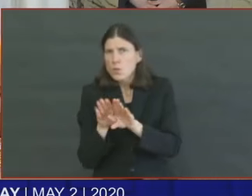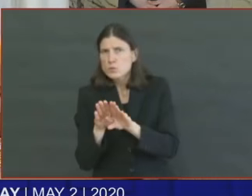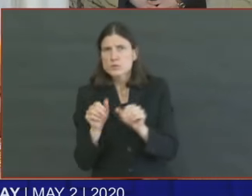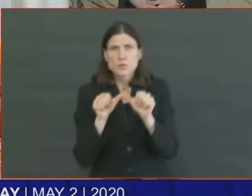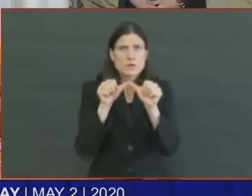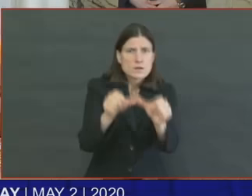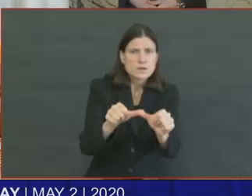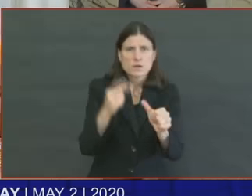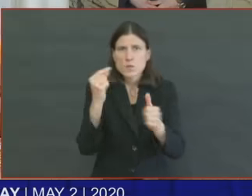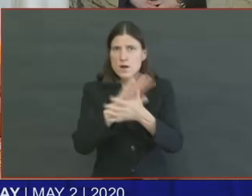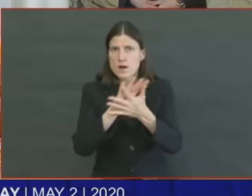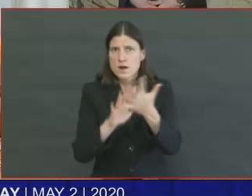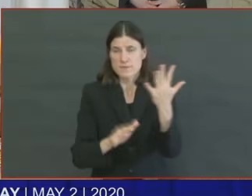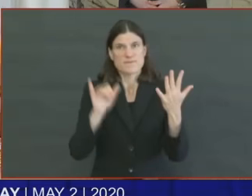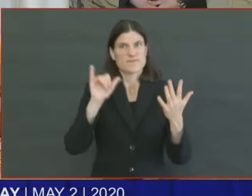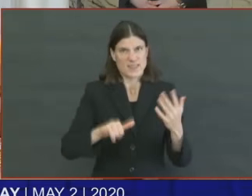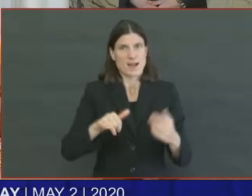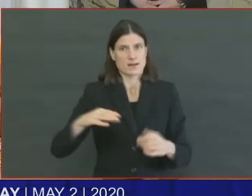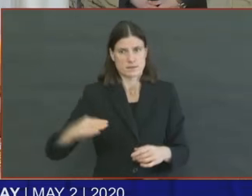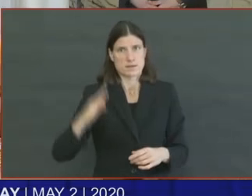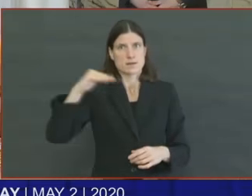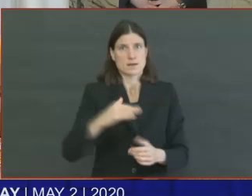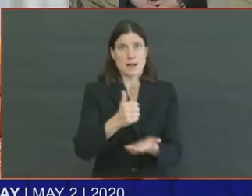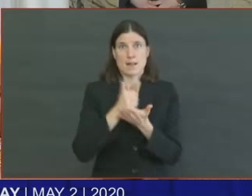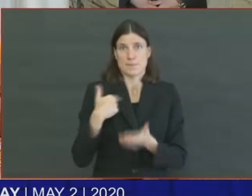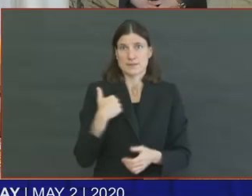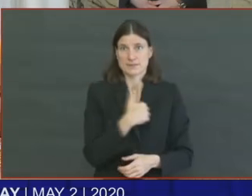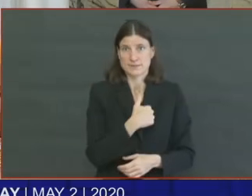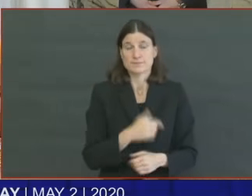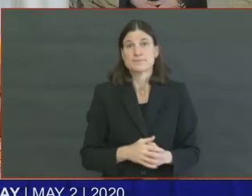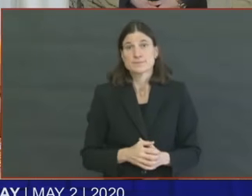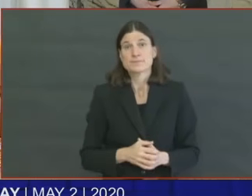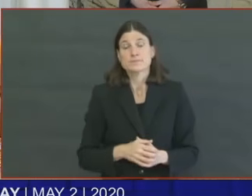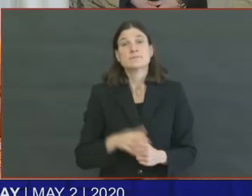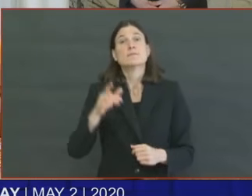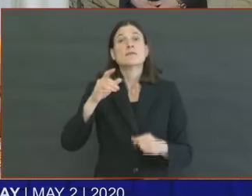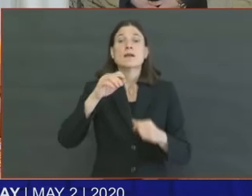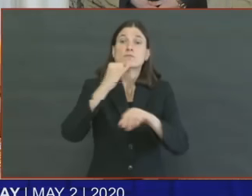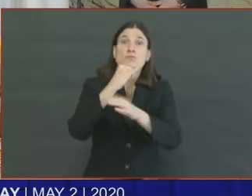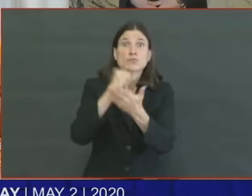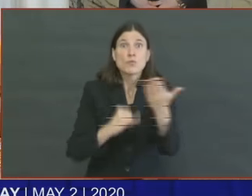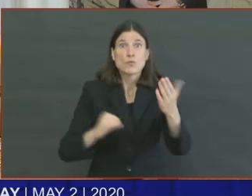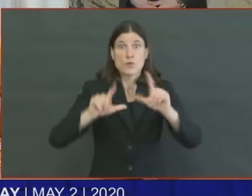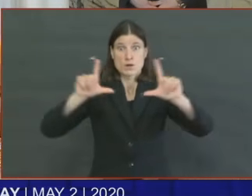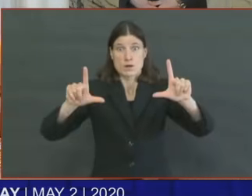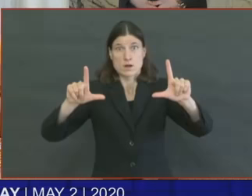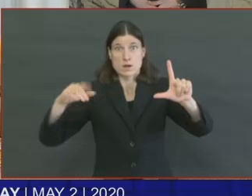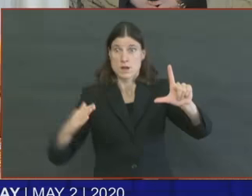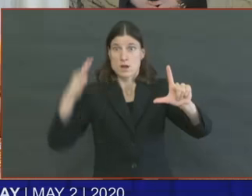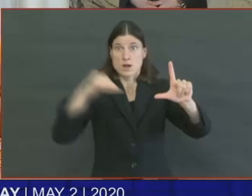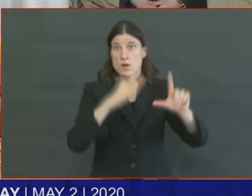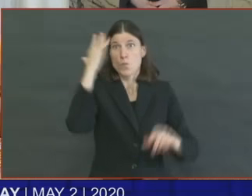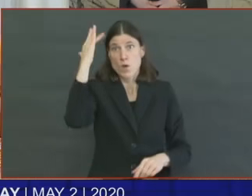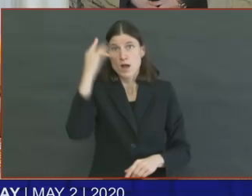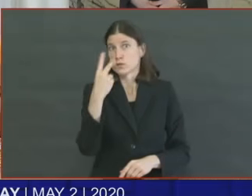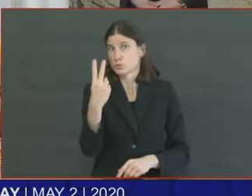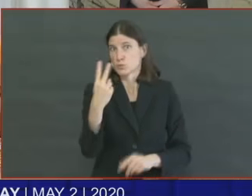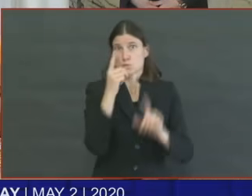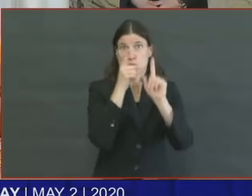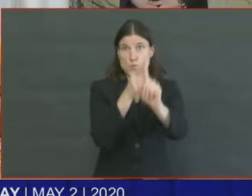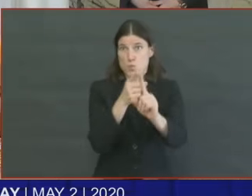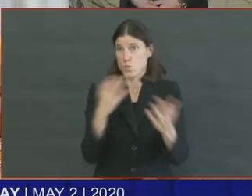modeling. First, models can help us understand how bad things can be, and that's